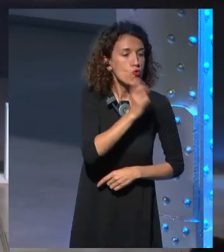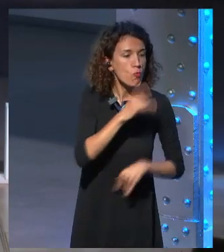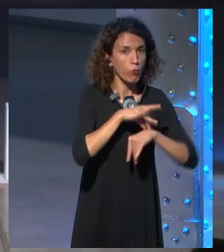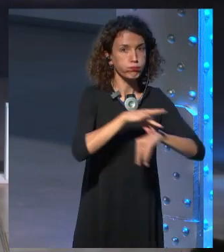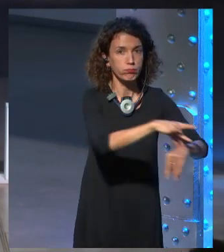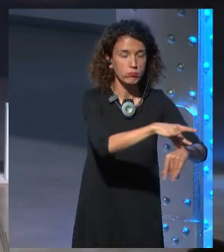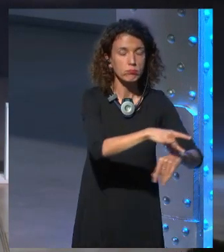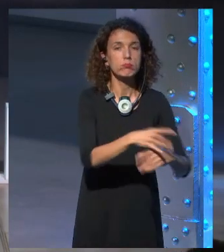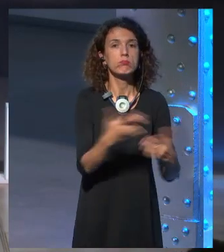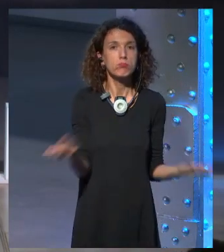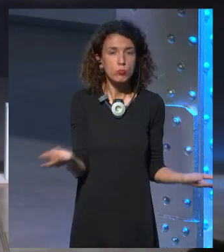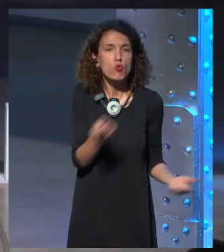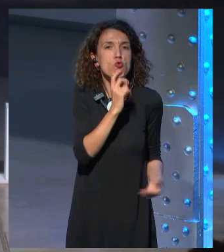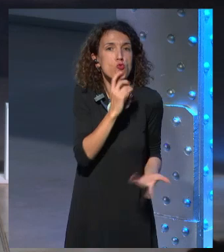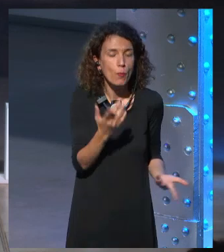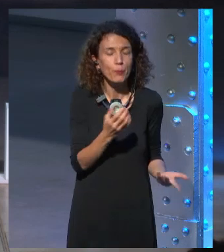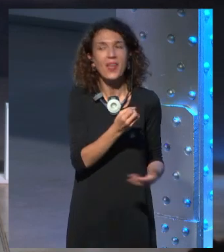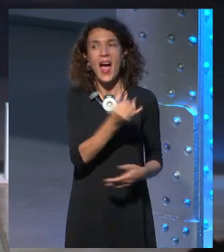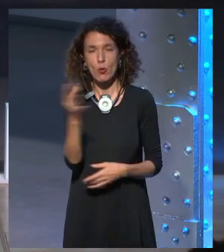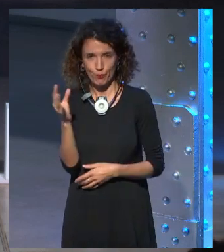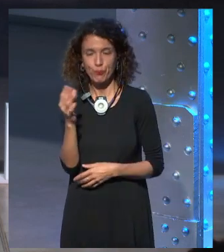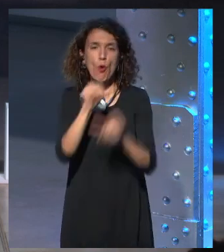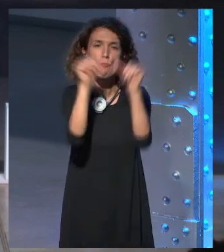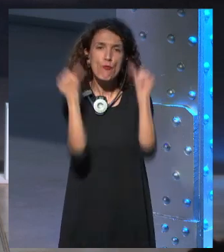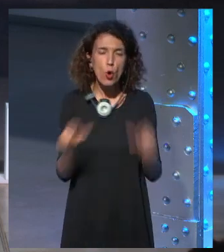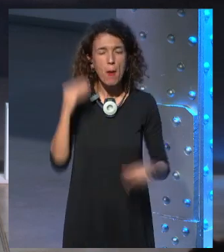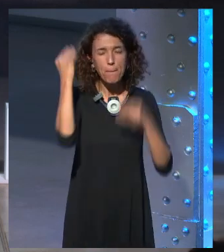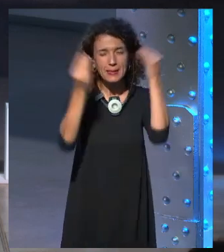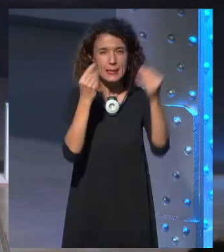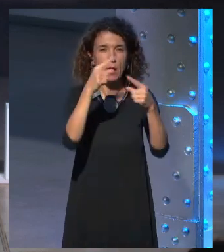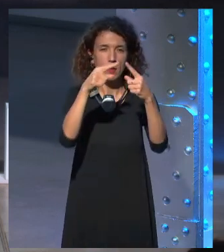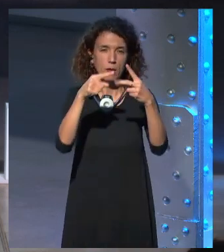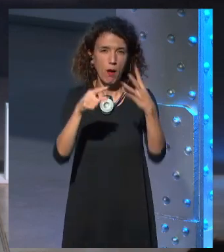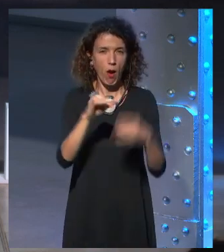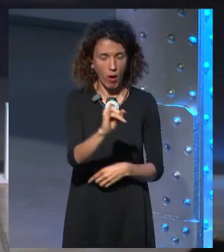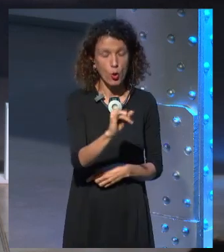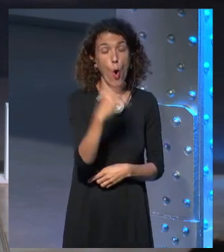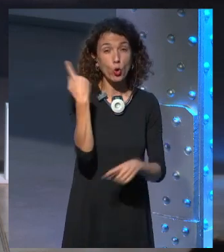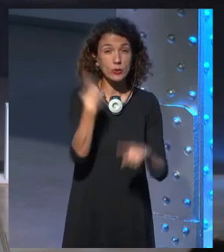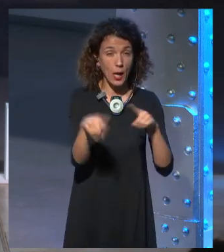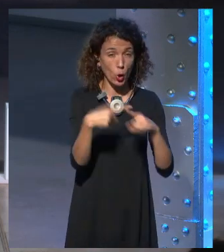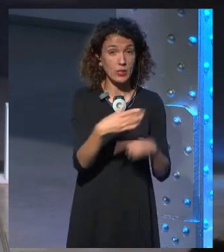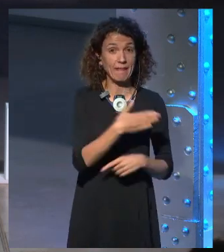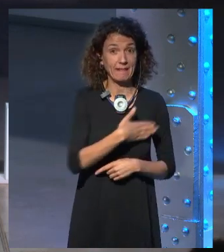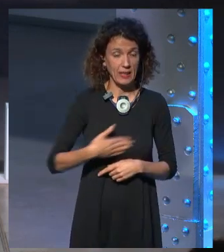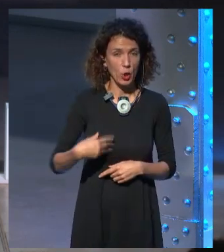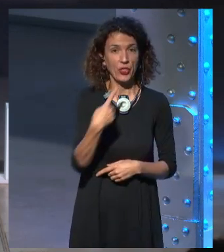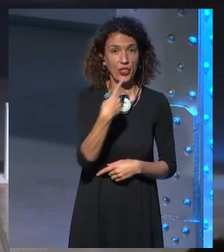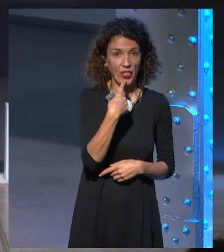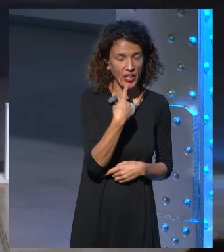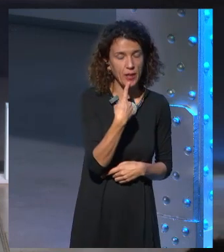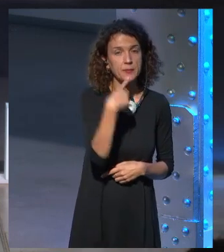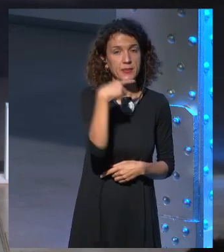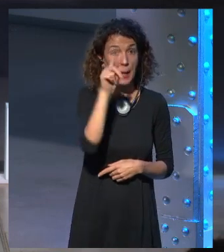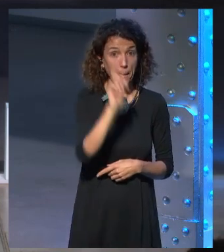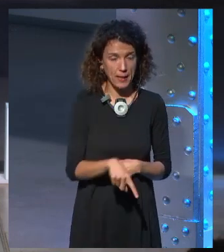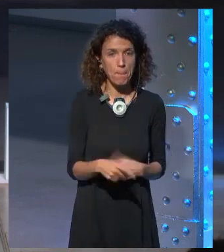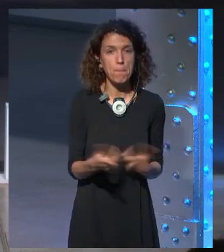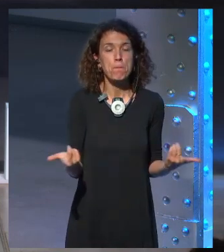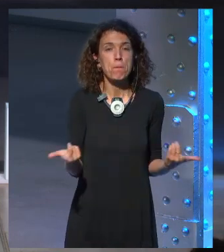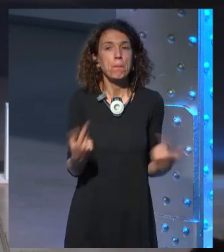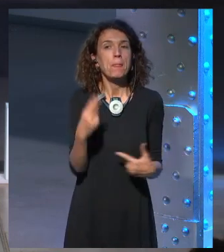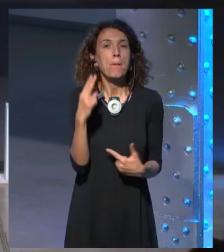A couple of ways to think about that. And one of the other things that I want to say about sort of being fearful of our young people